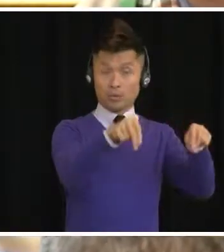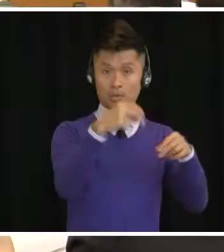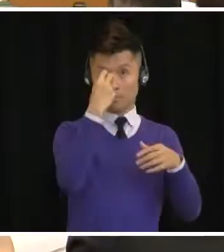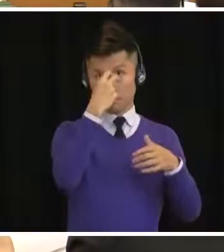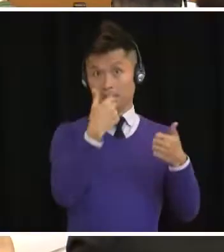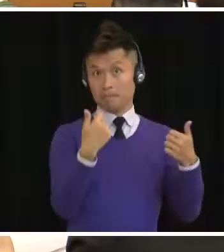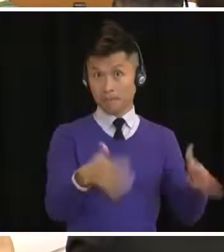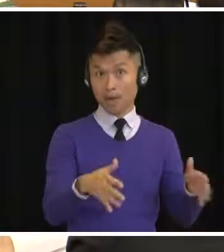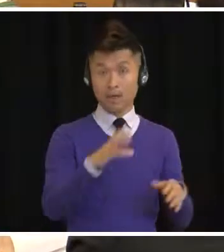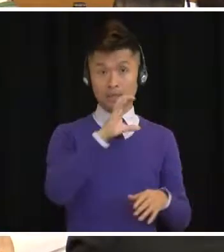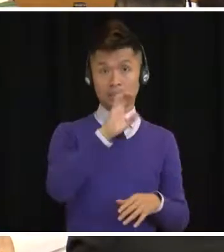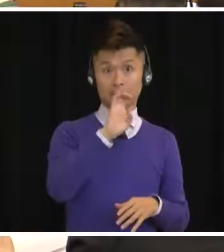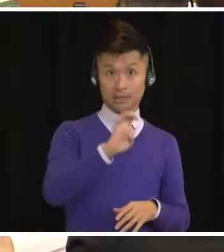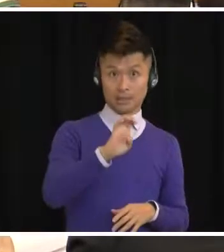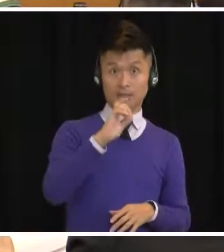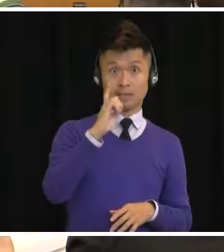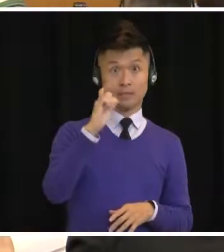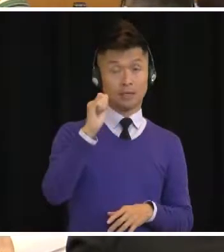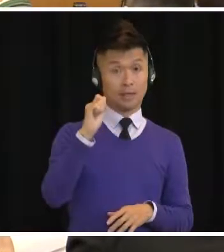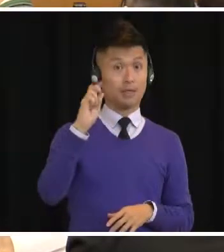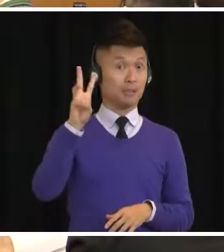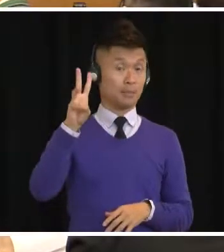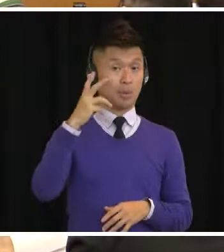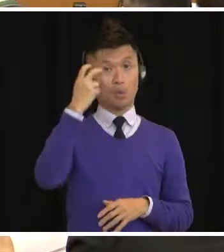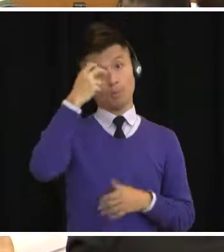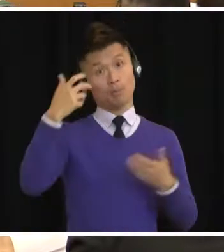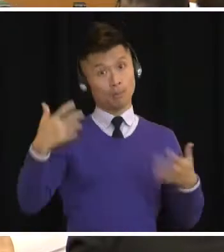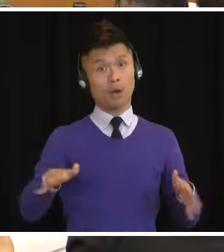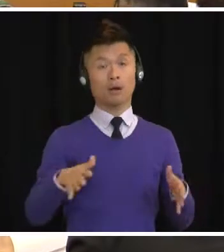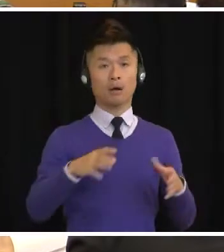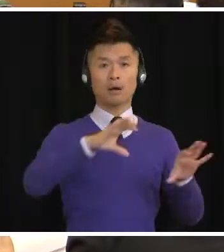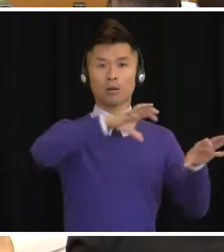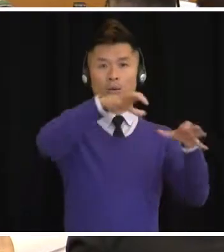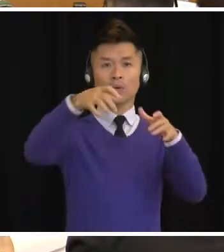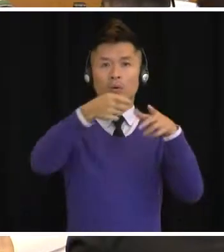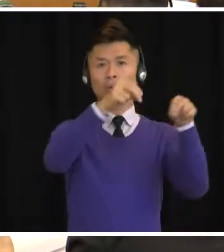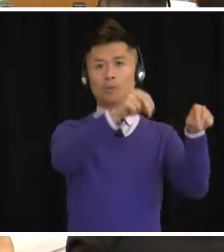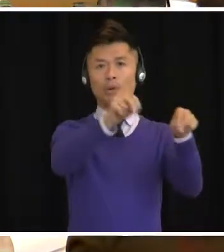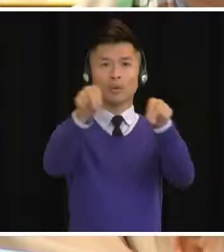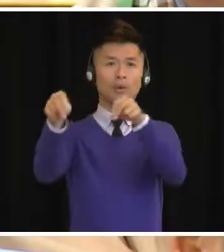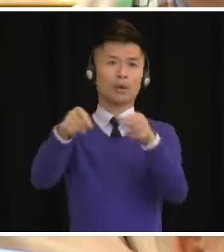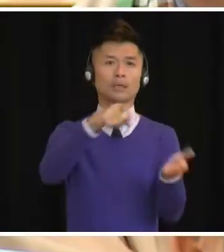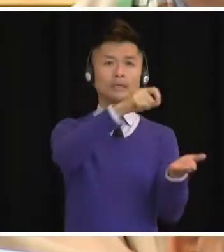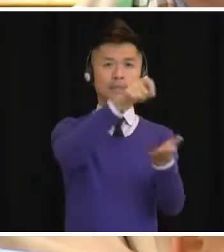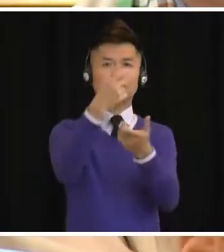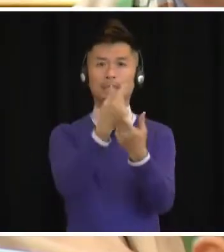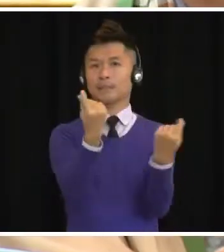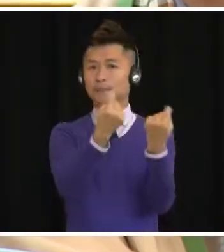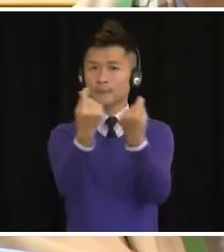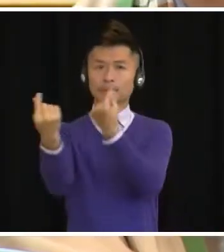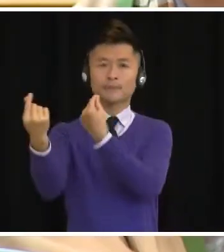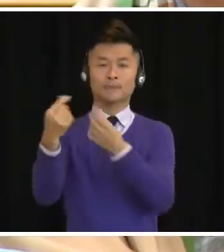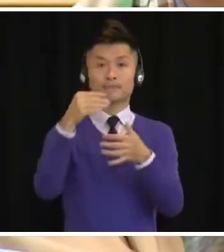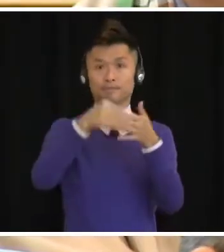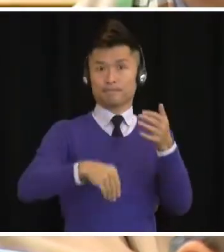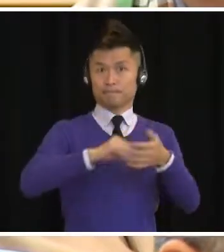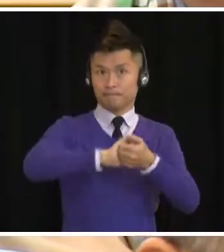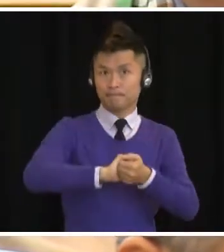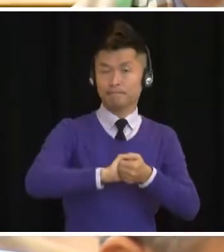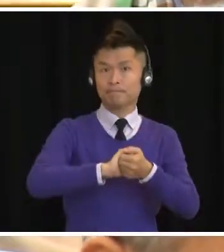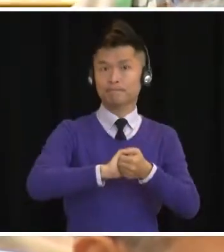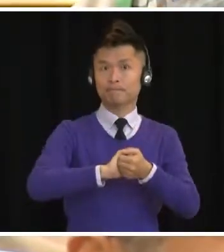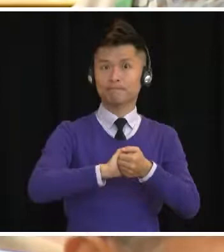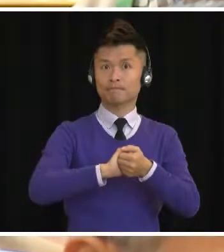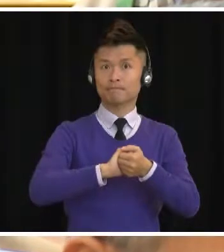Maybe it is because that Taiwan has adopted ICCPR, ICECR, and CEDAW, and many of